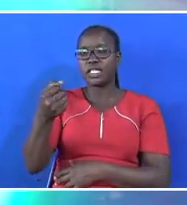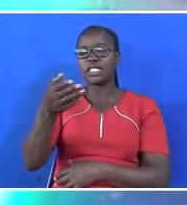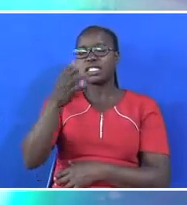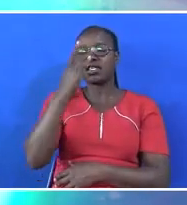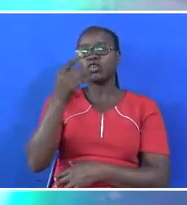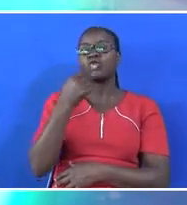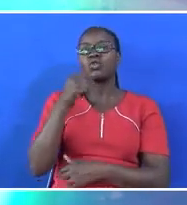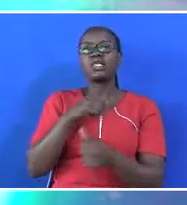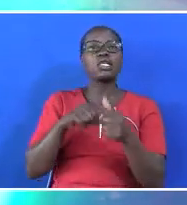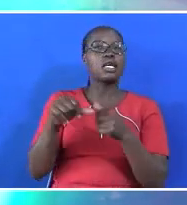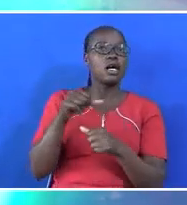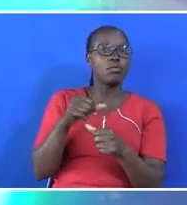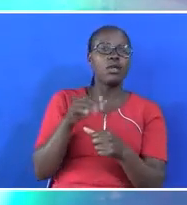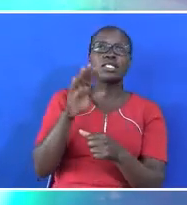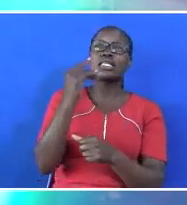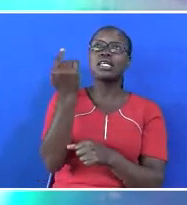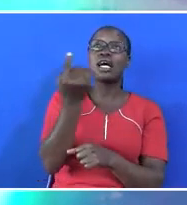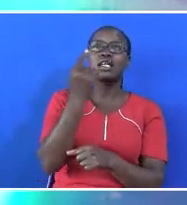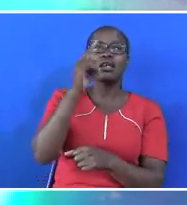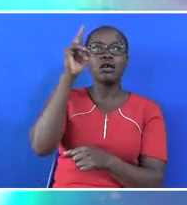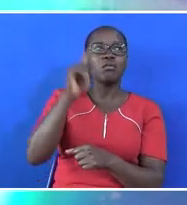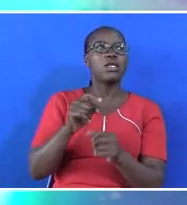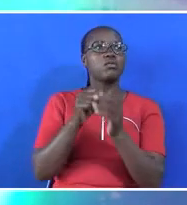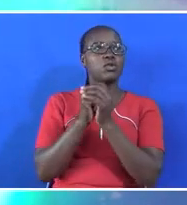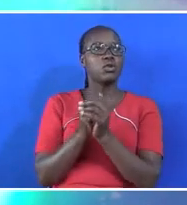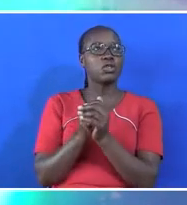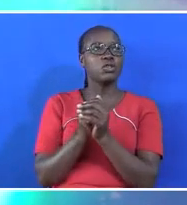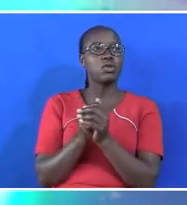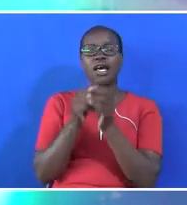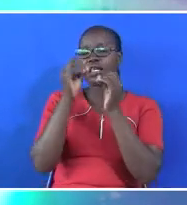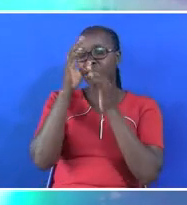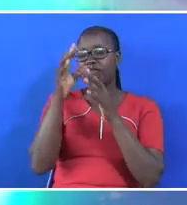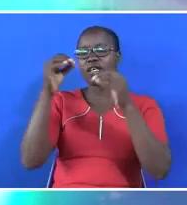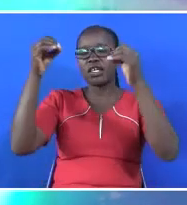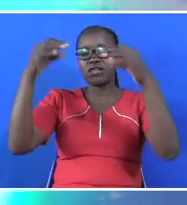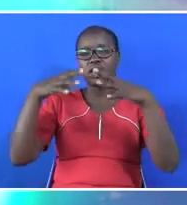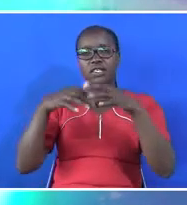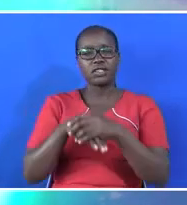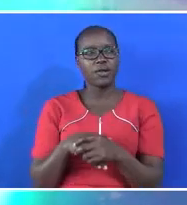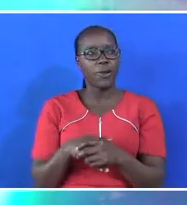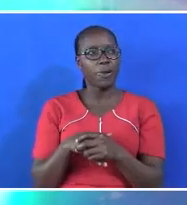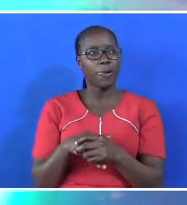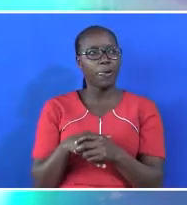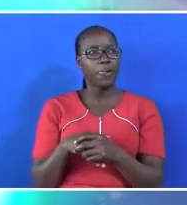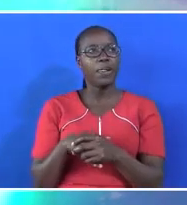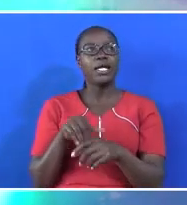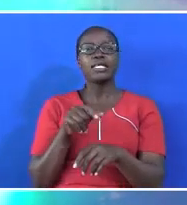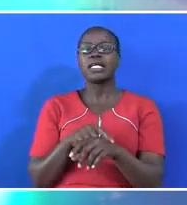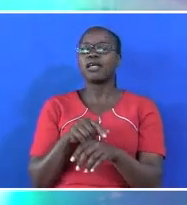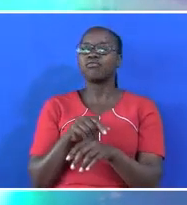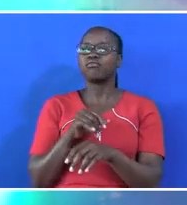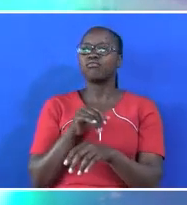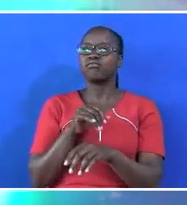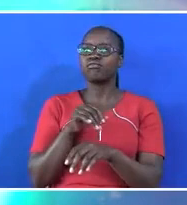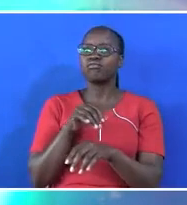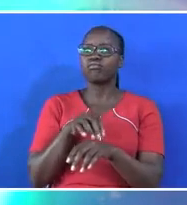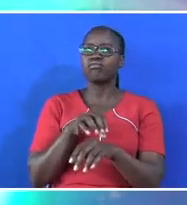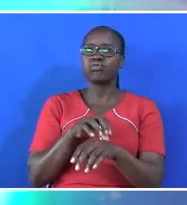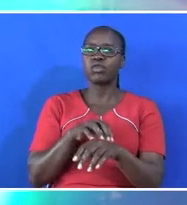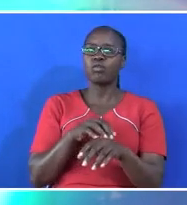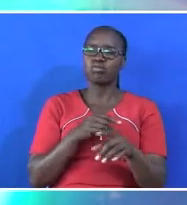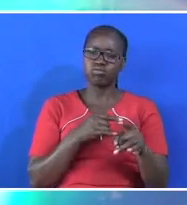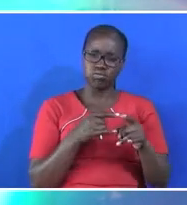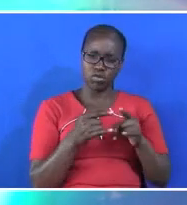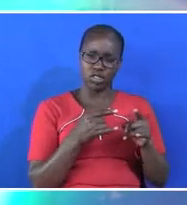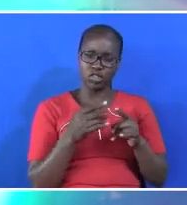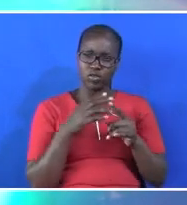talking about. He alone must be worshipped, the Father of lights. When Job was contending with